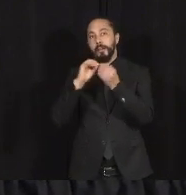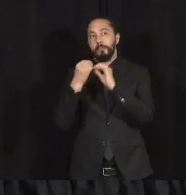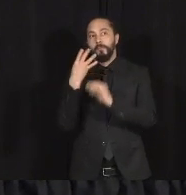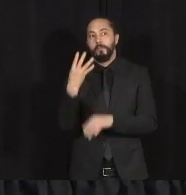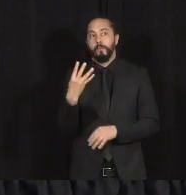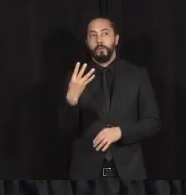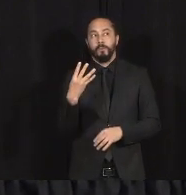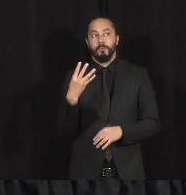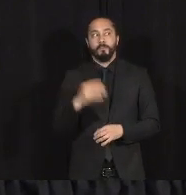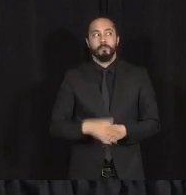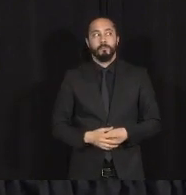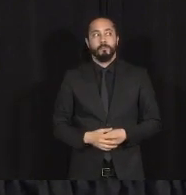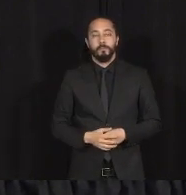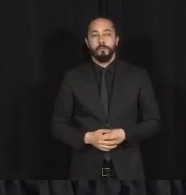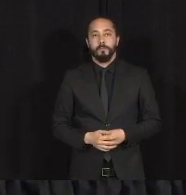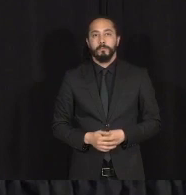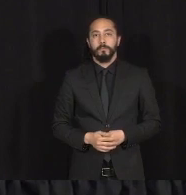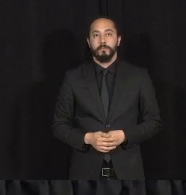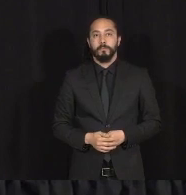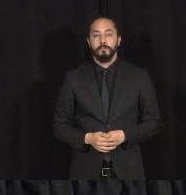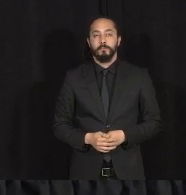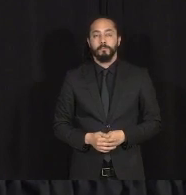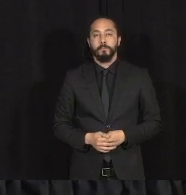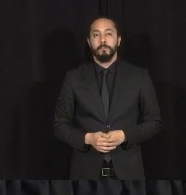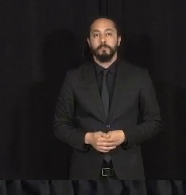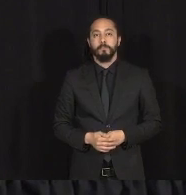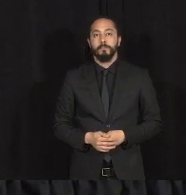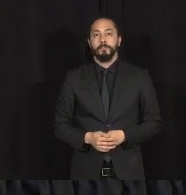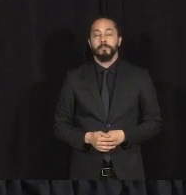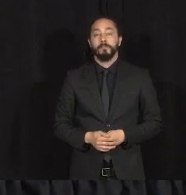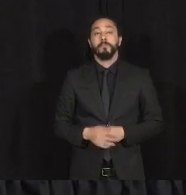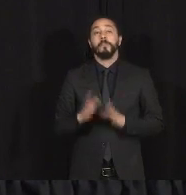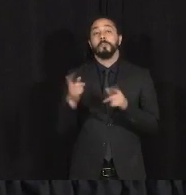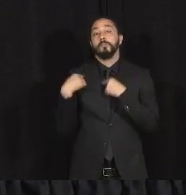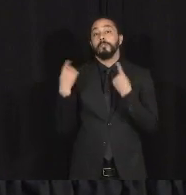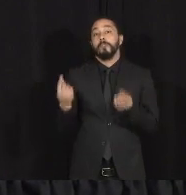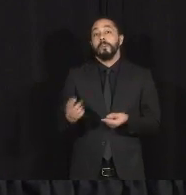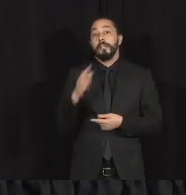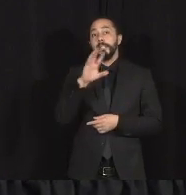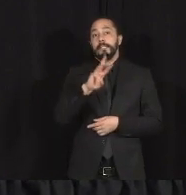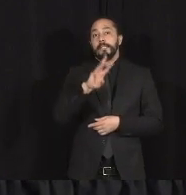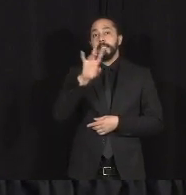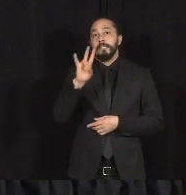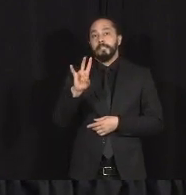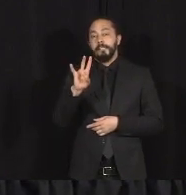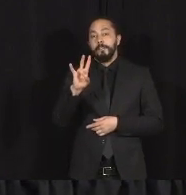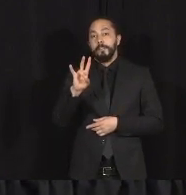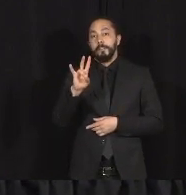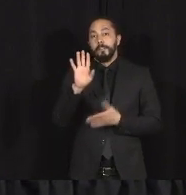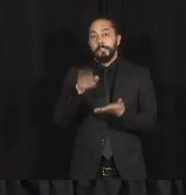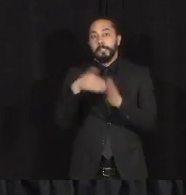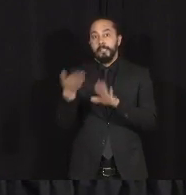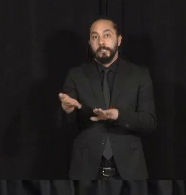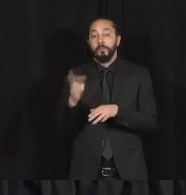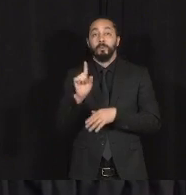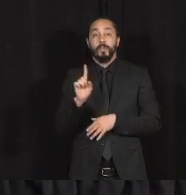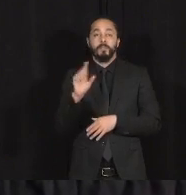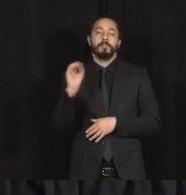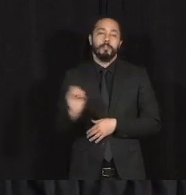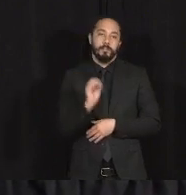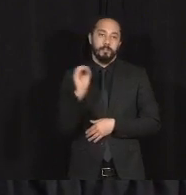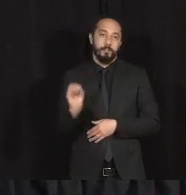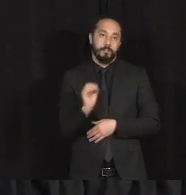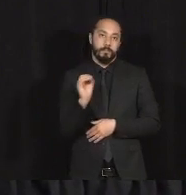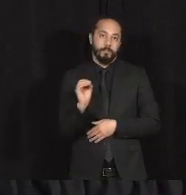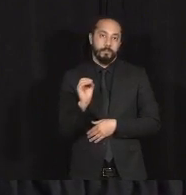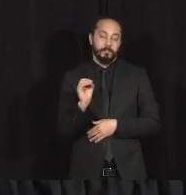There have been 67 deaths in Ontario. I appreciate that some